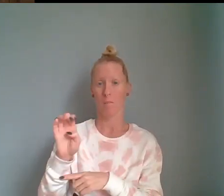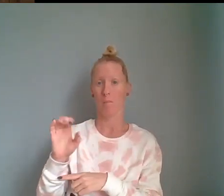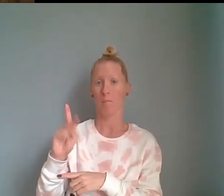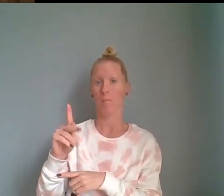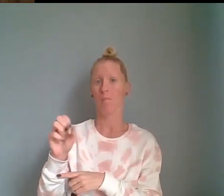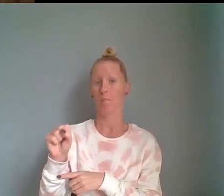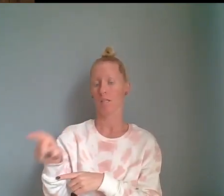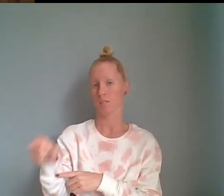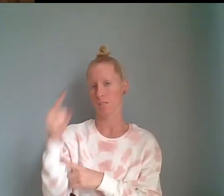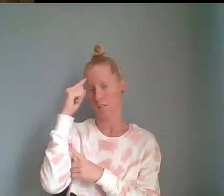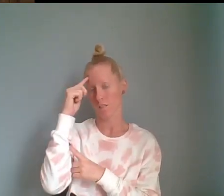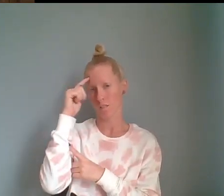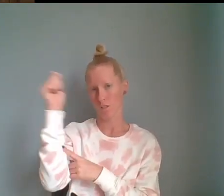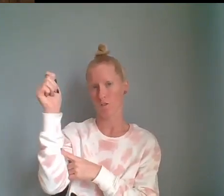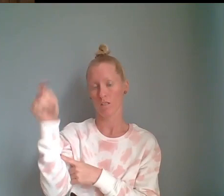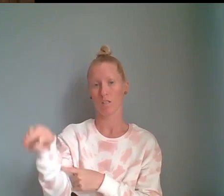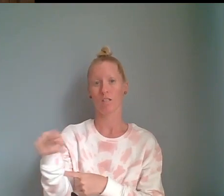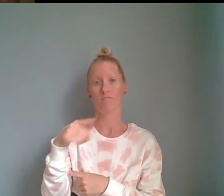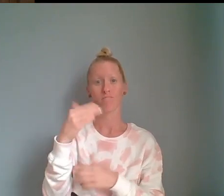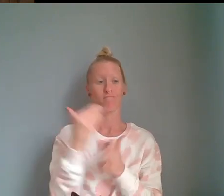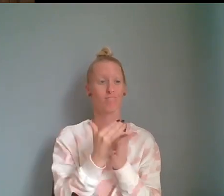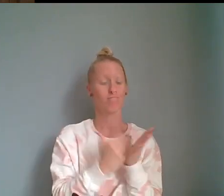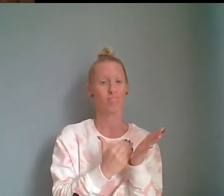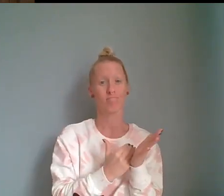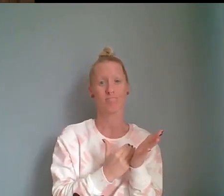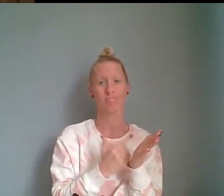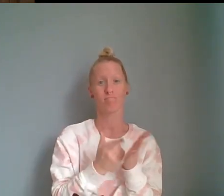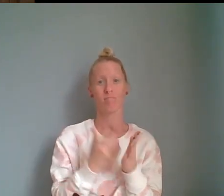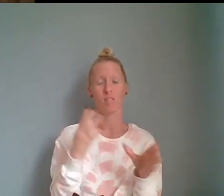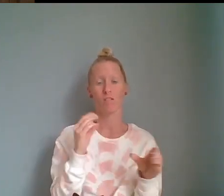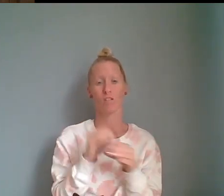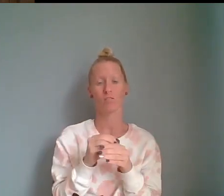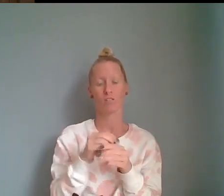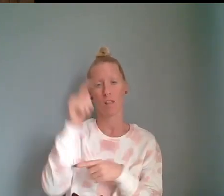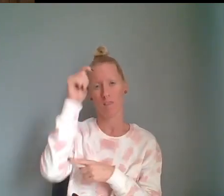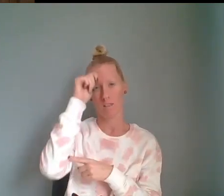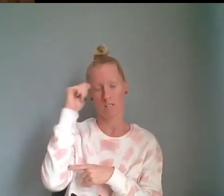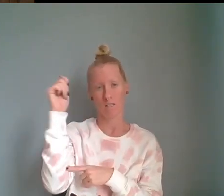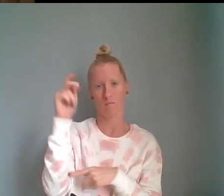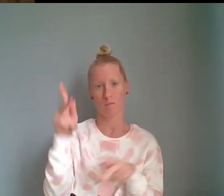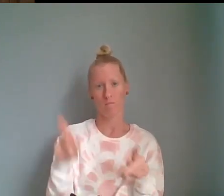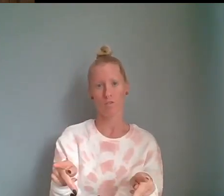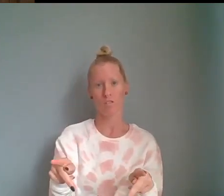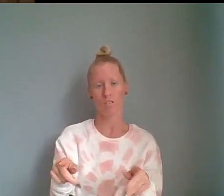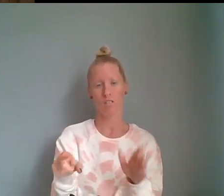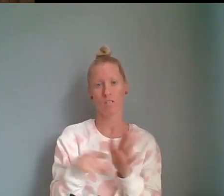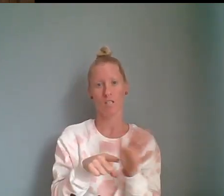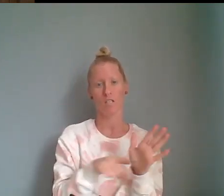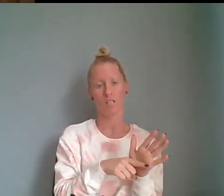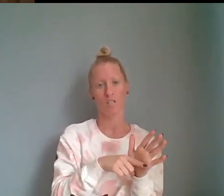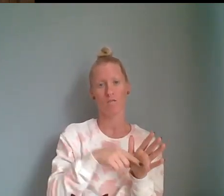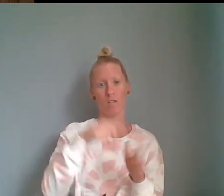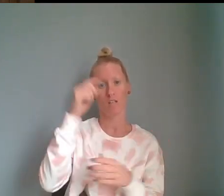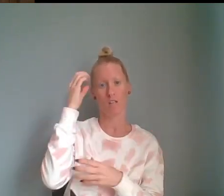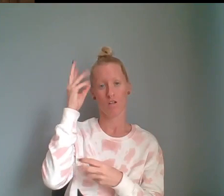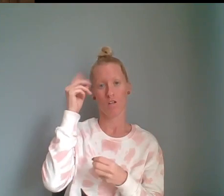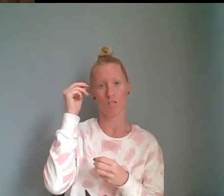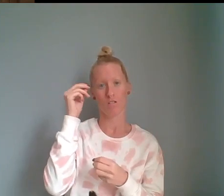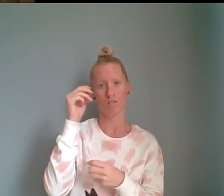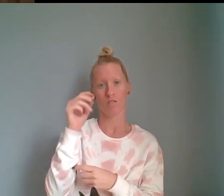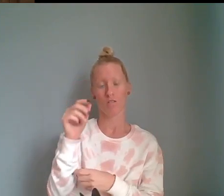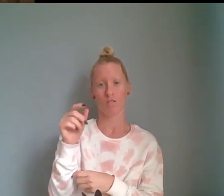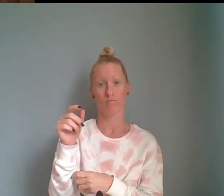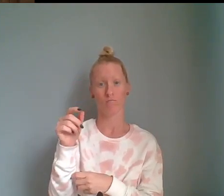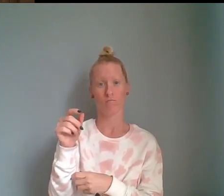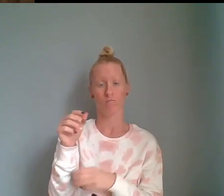And the major steps in this involve identifying the themes in a person's negative thoughts and triggers for them, and then helping